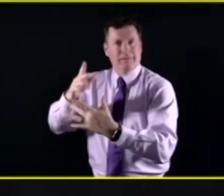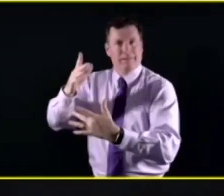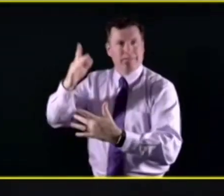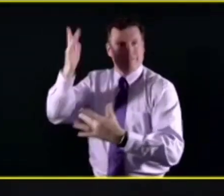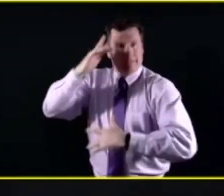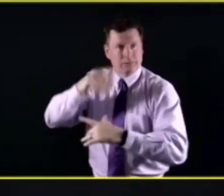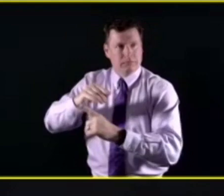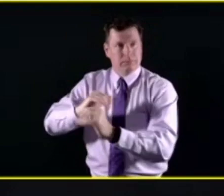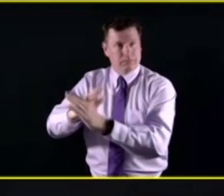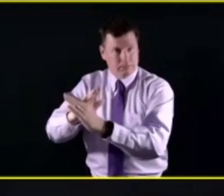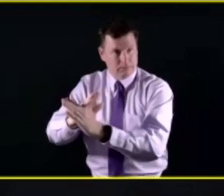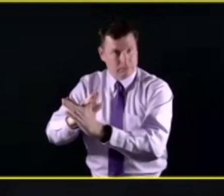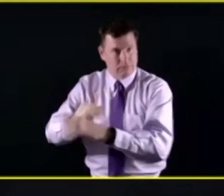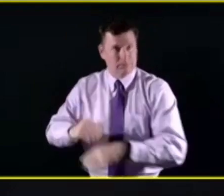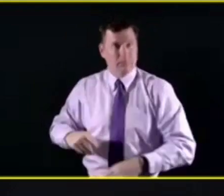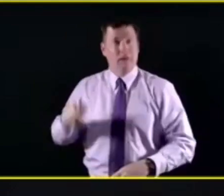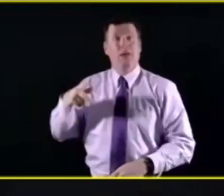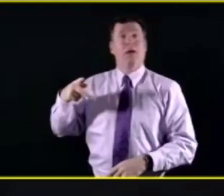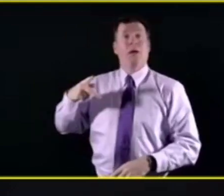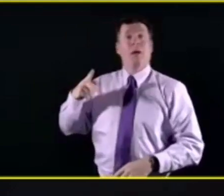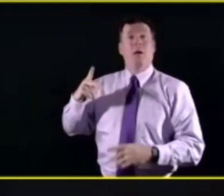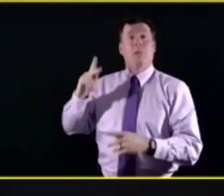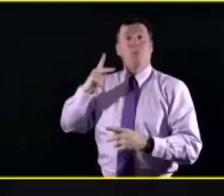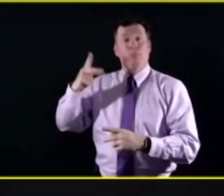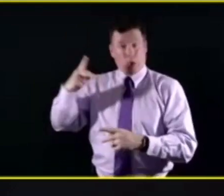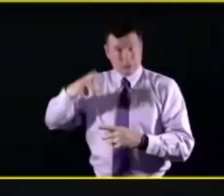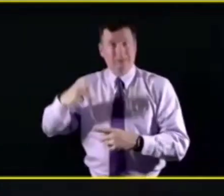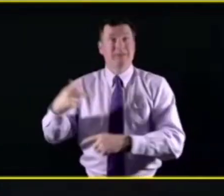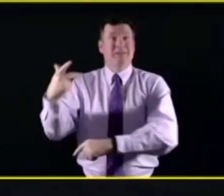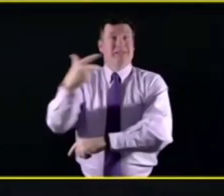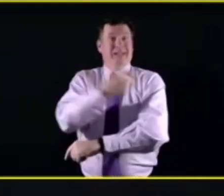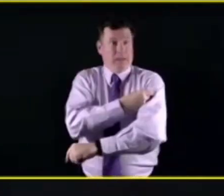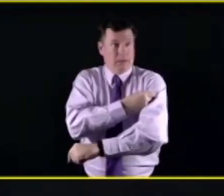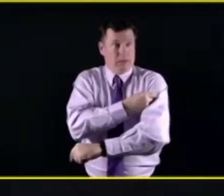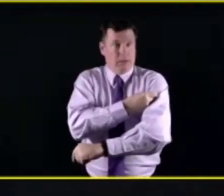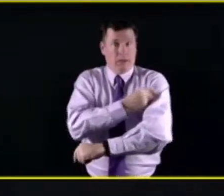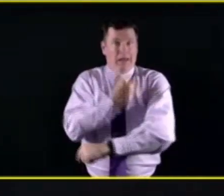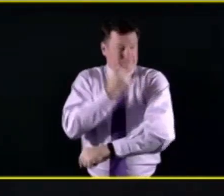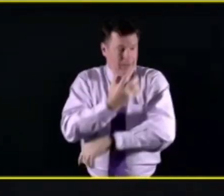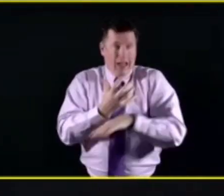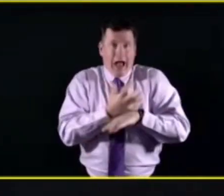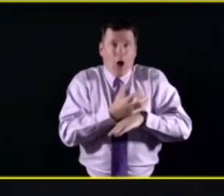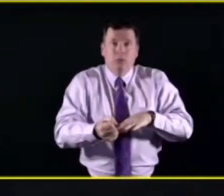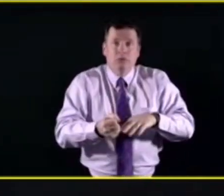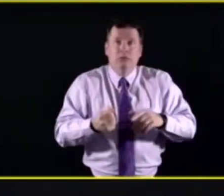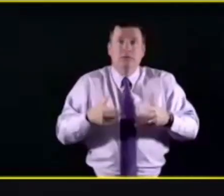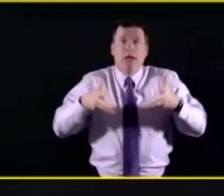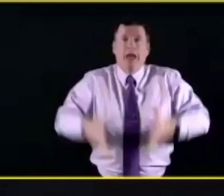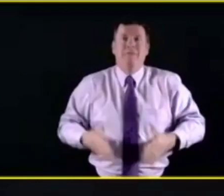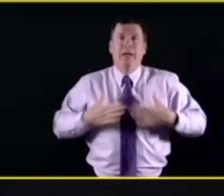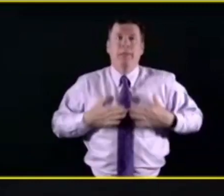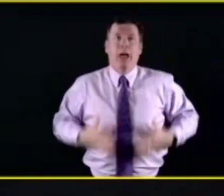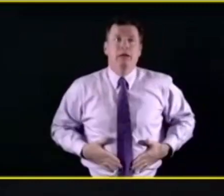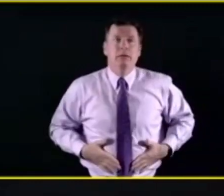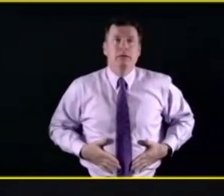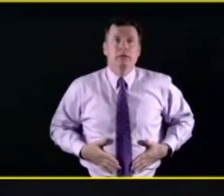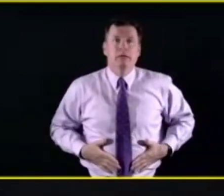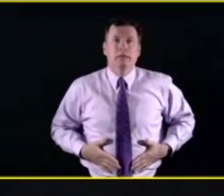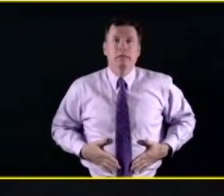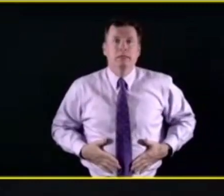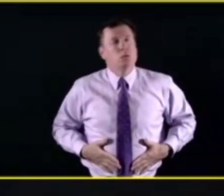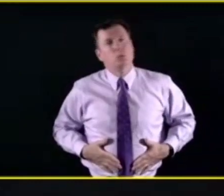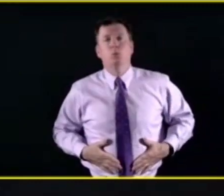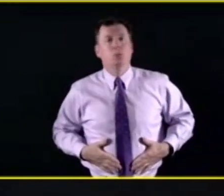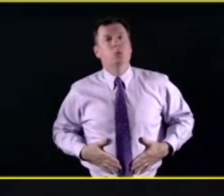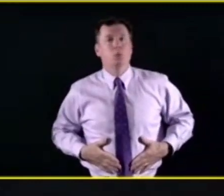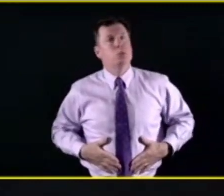in that it actually simulates what an infection would look like to the immune system. But you're not